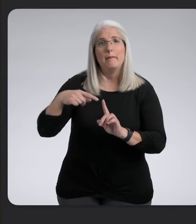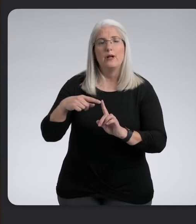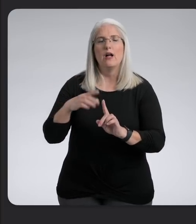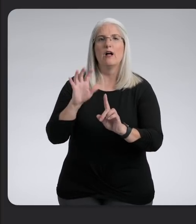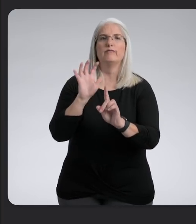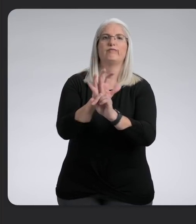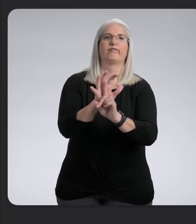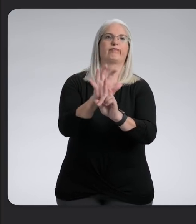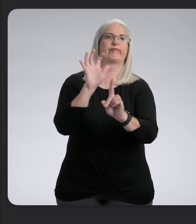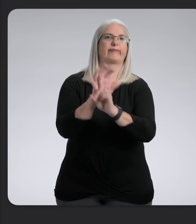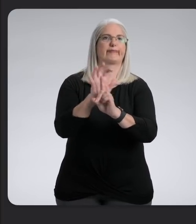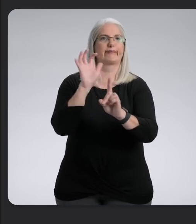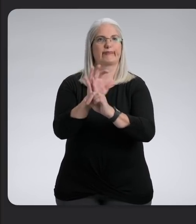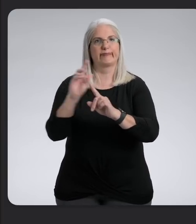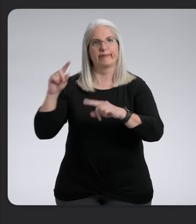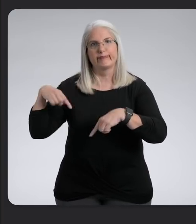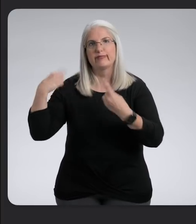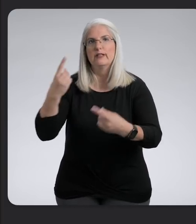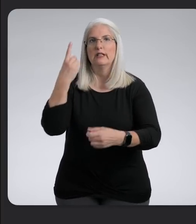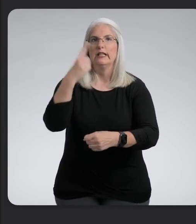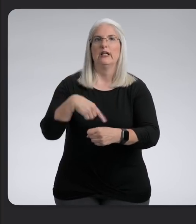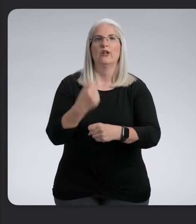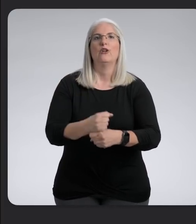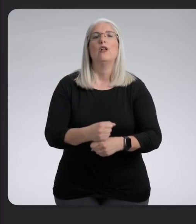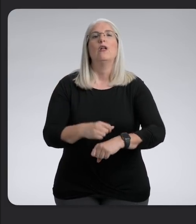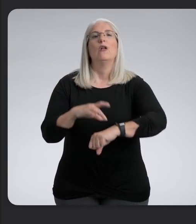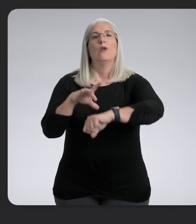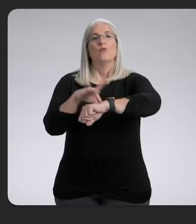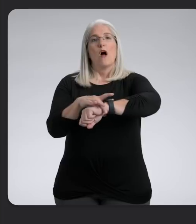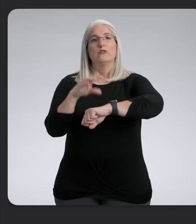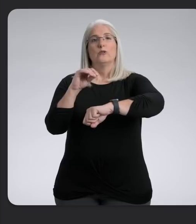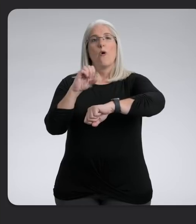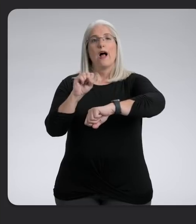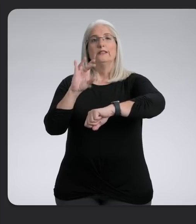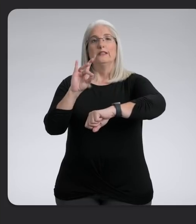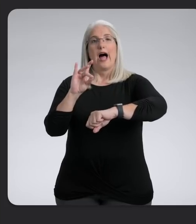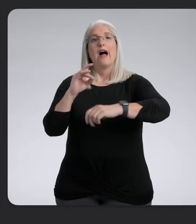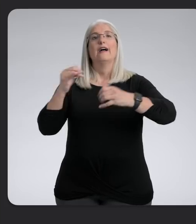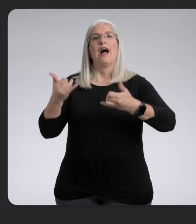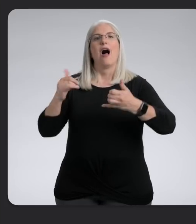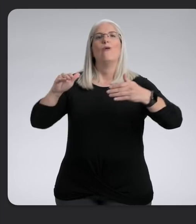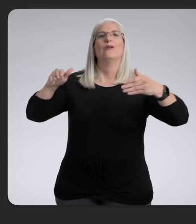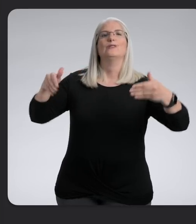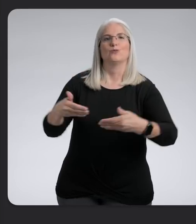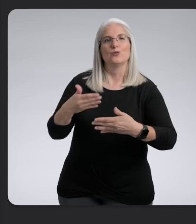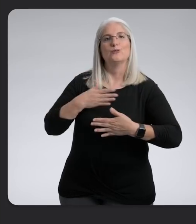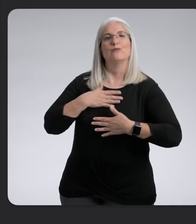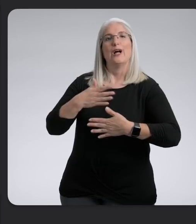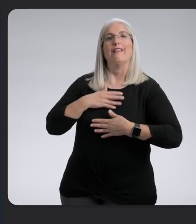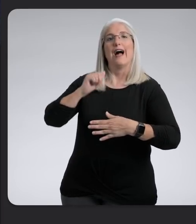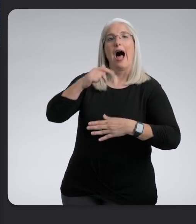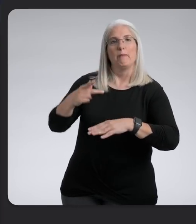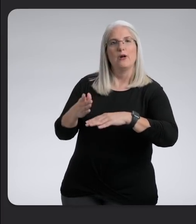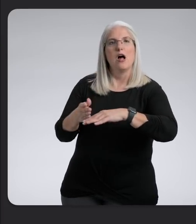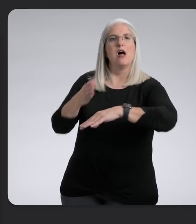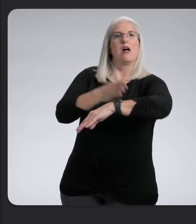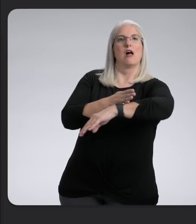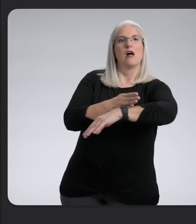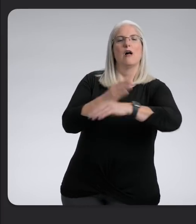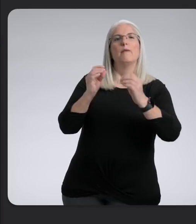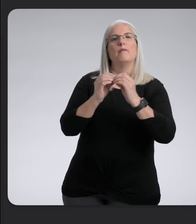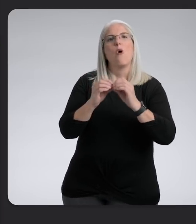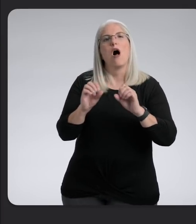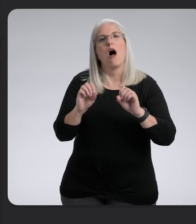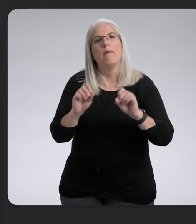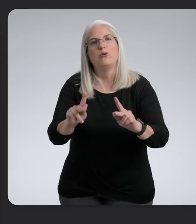last year. In watchOS 8, the Breathe app has been enhanced to give you more opportunities to slow down and be mindful,